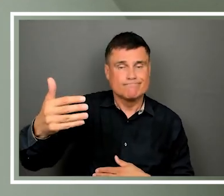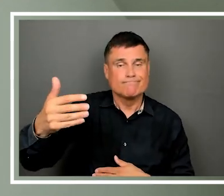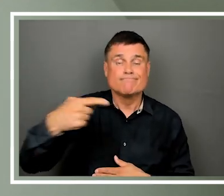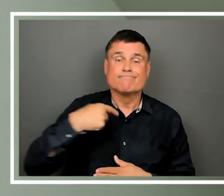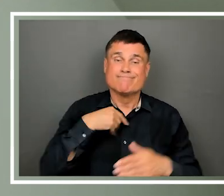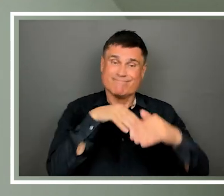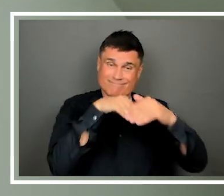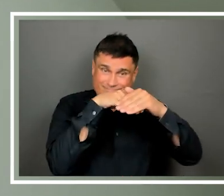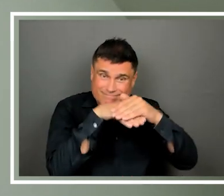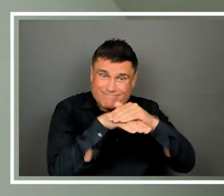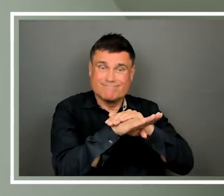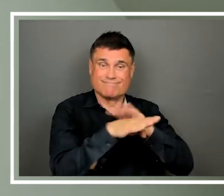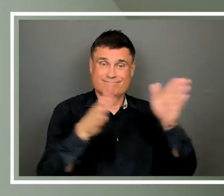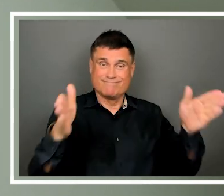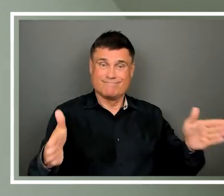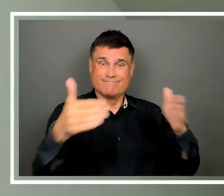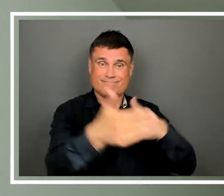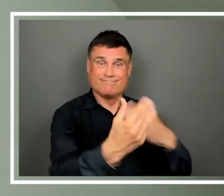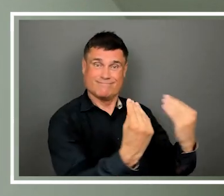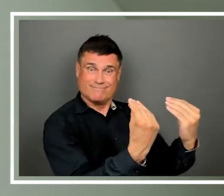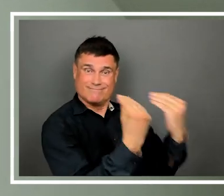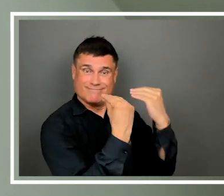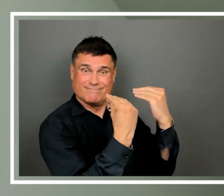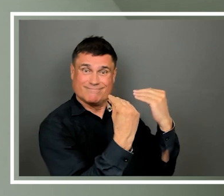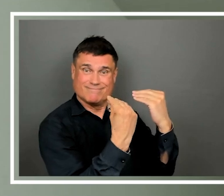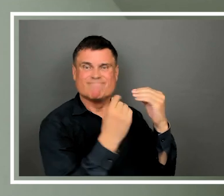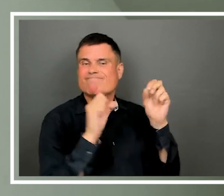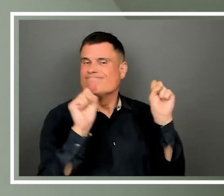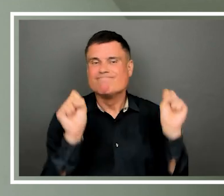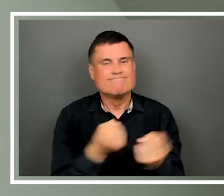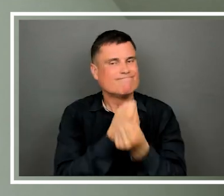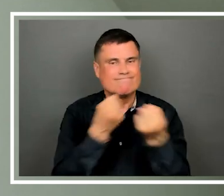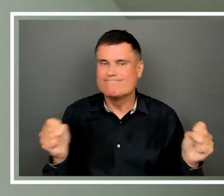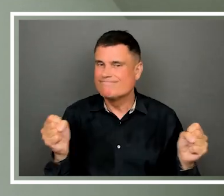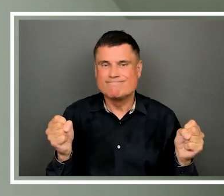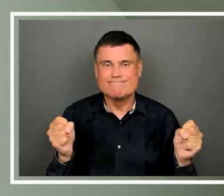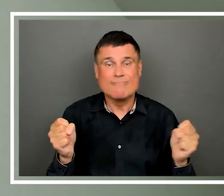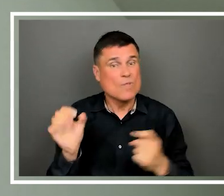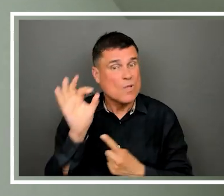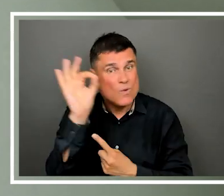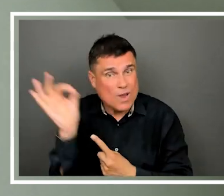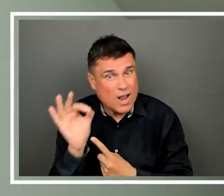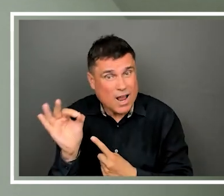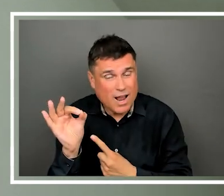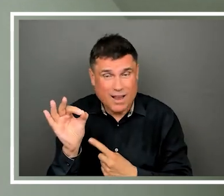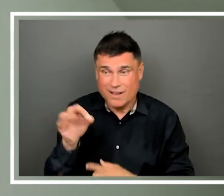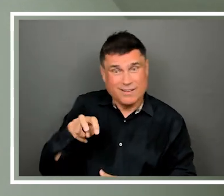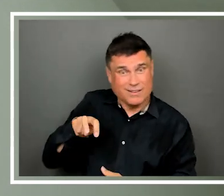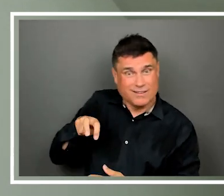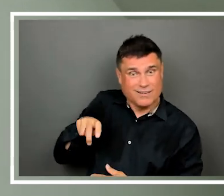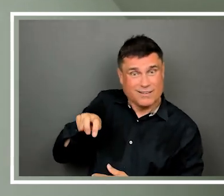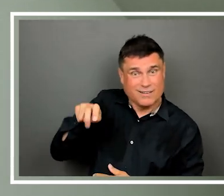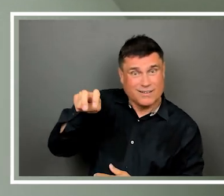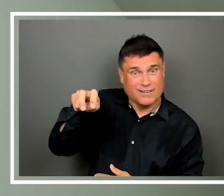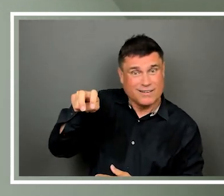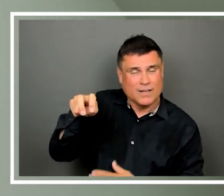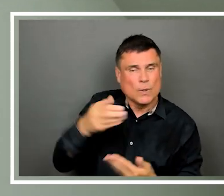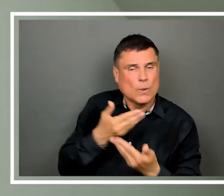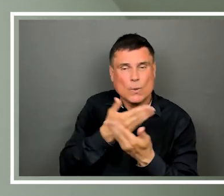Sometimes I wouldn't go to class because there was no ramp for me to use to enter the classroom with the